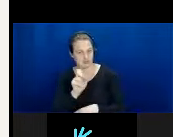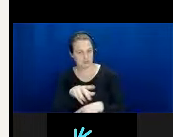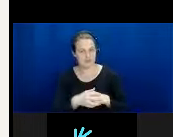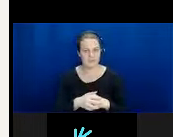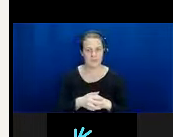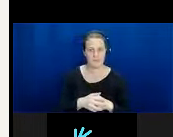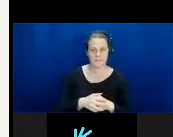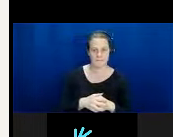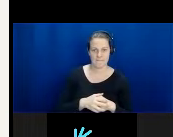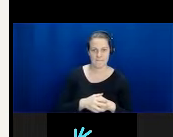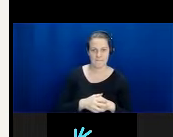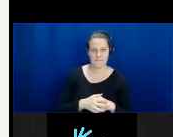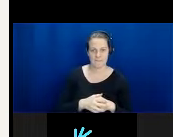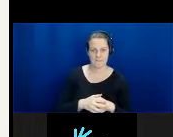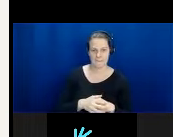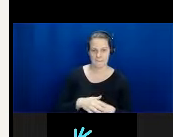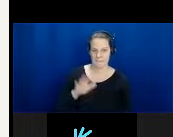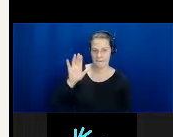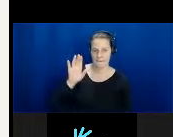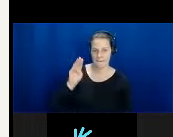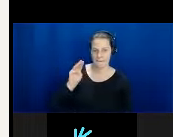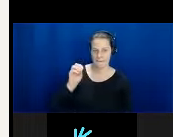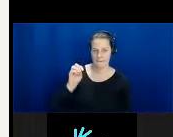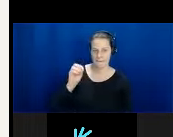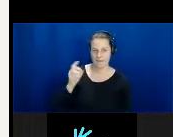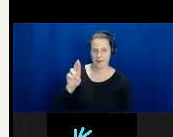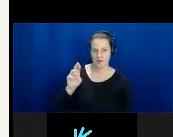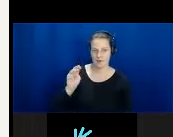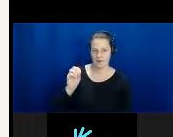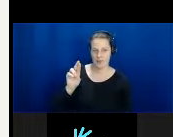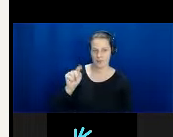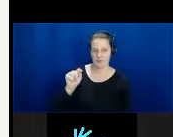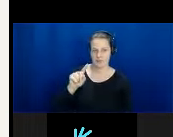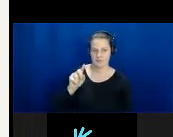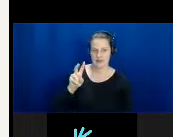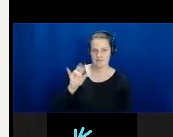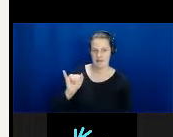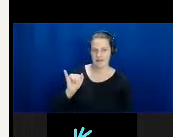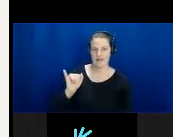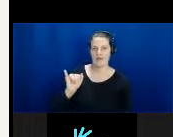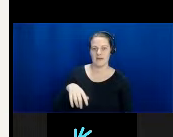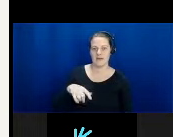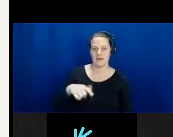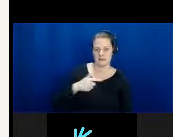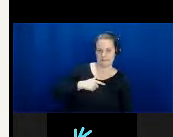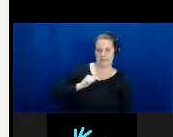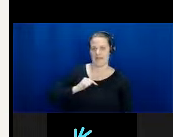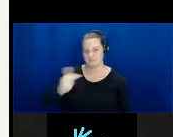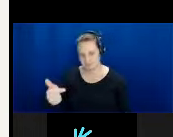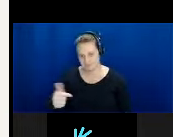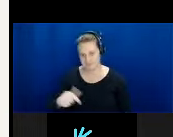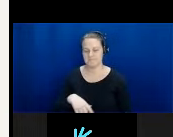Mhm. I am sorry, I'm gonna say one thing and then Okay. I'll let you talk really. I